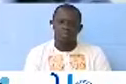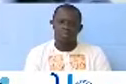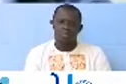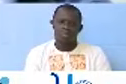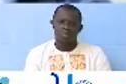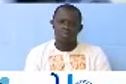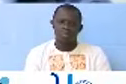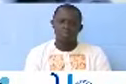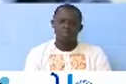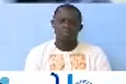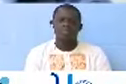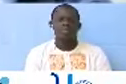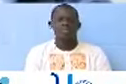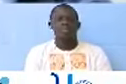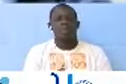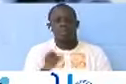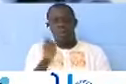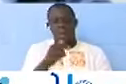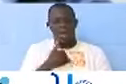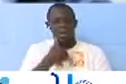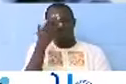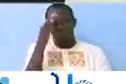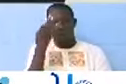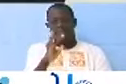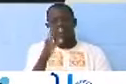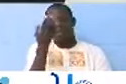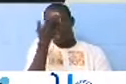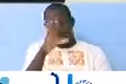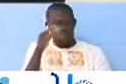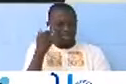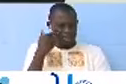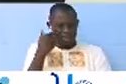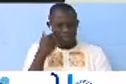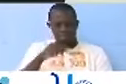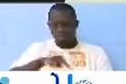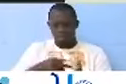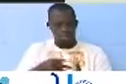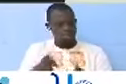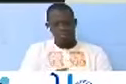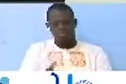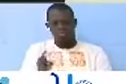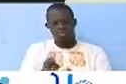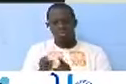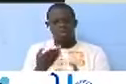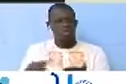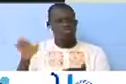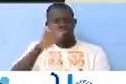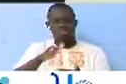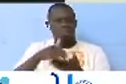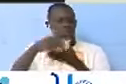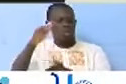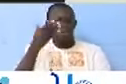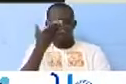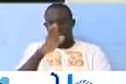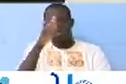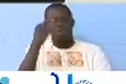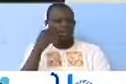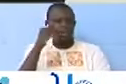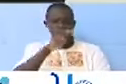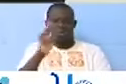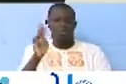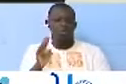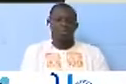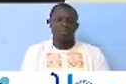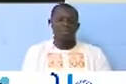see from now kan. What I know is if it's 10 days then it is if it is not 10 days then it cannot be more than that. Because alam fo be